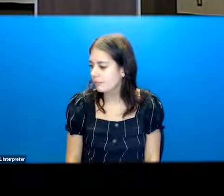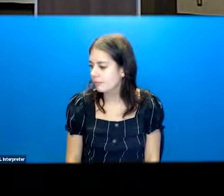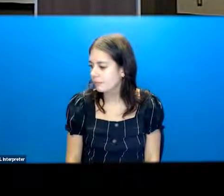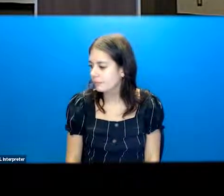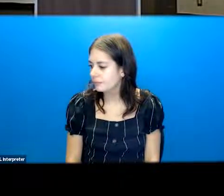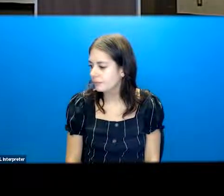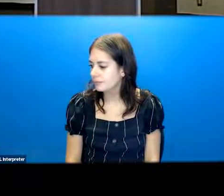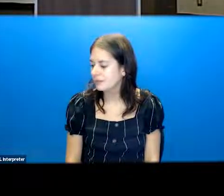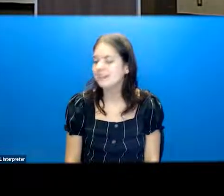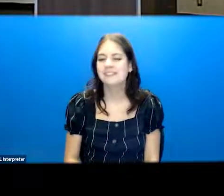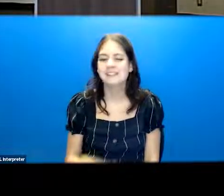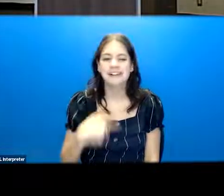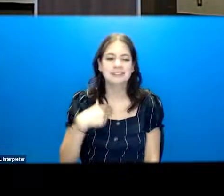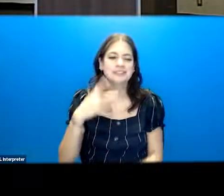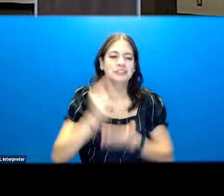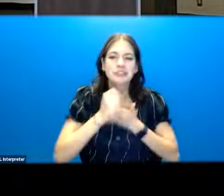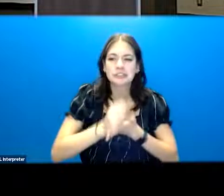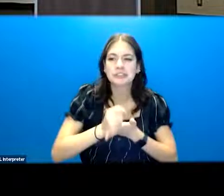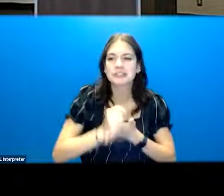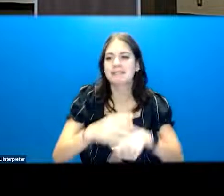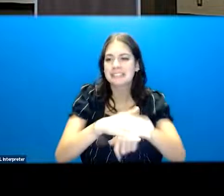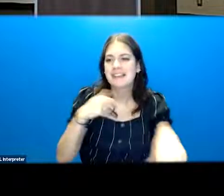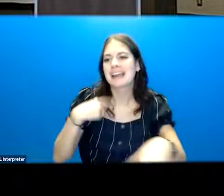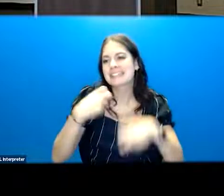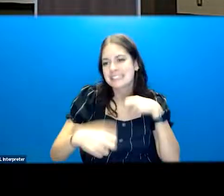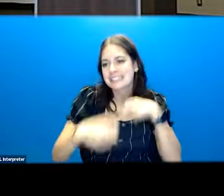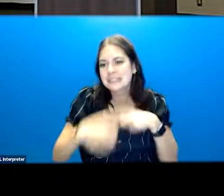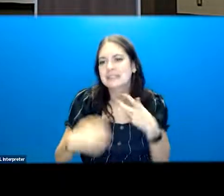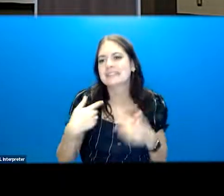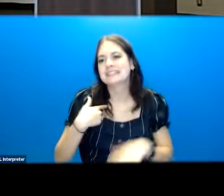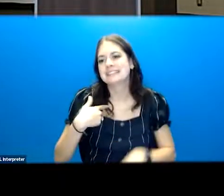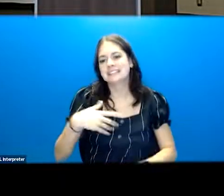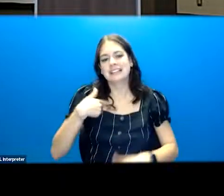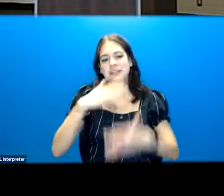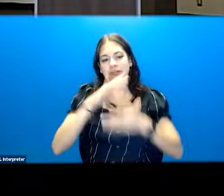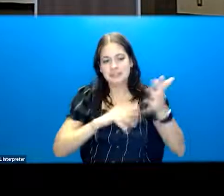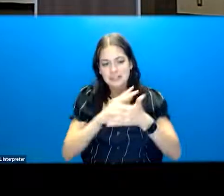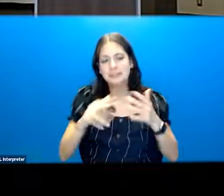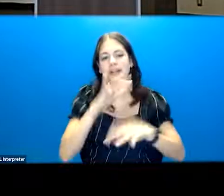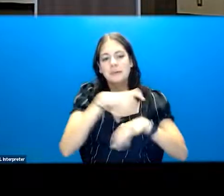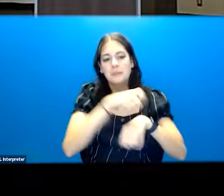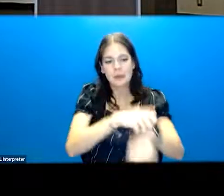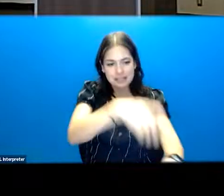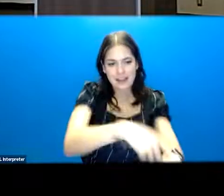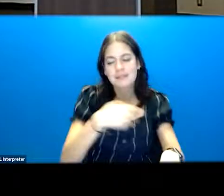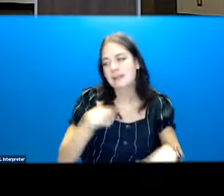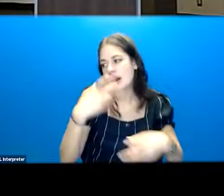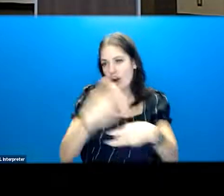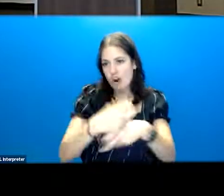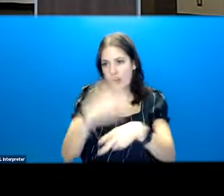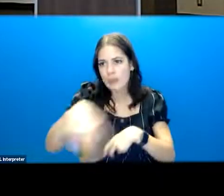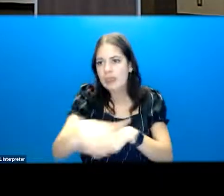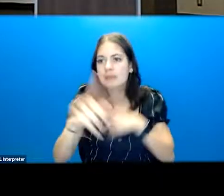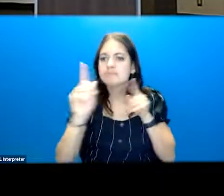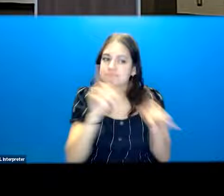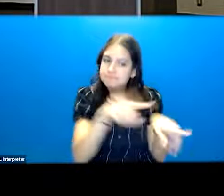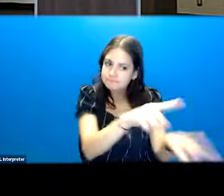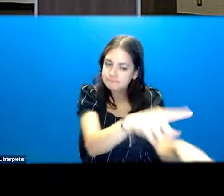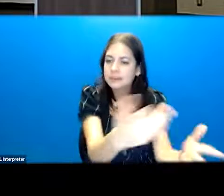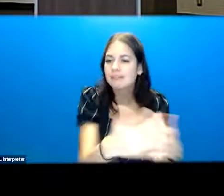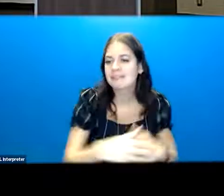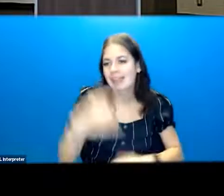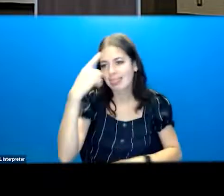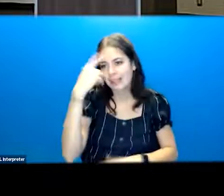The next one was treatment demands and issues. So scheduling of appointment times made it hard for them to attend. And I think that